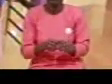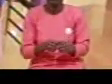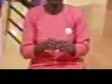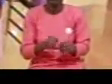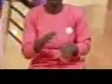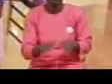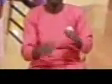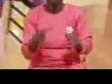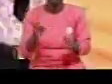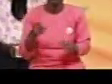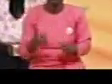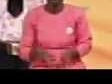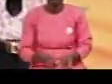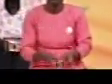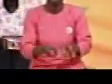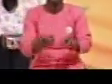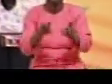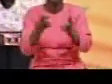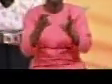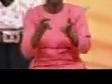du chemin,